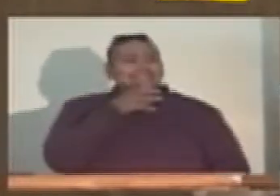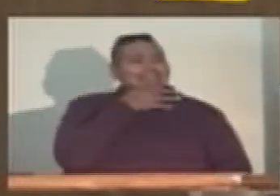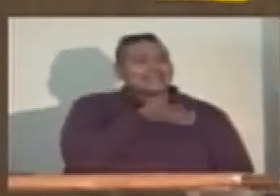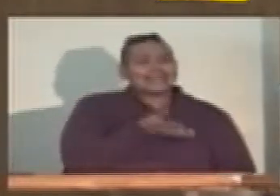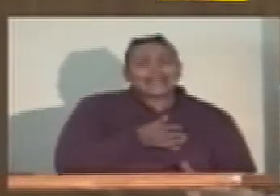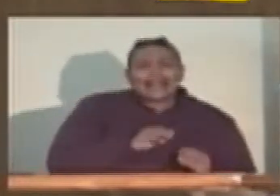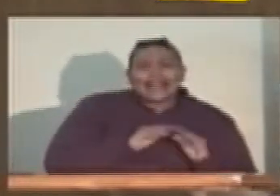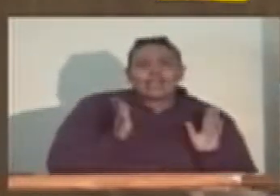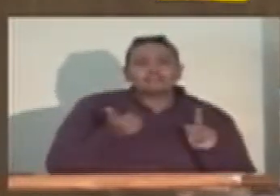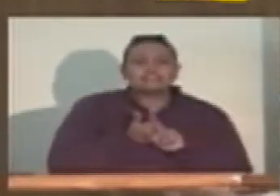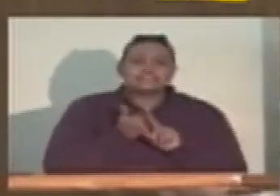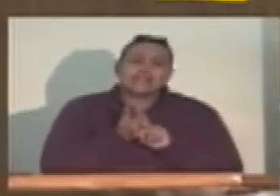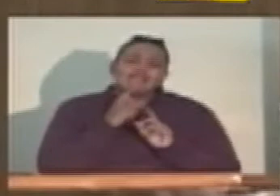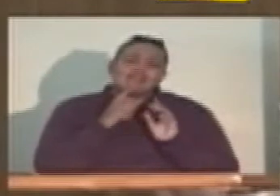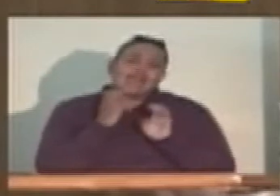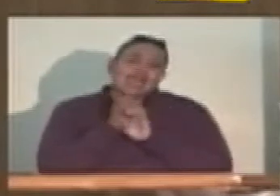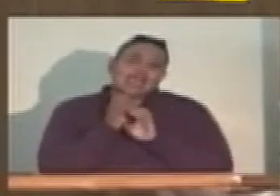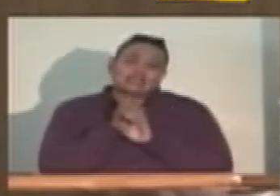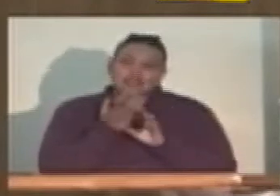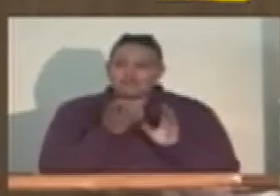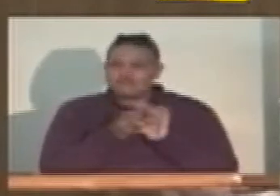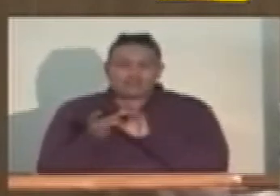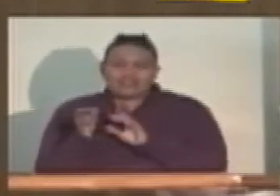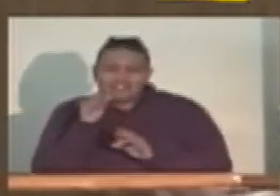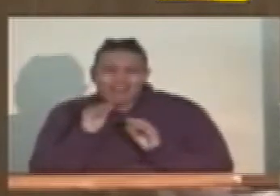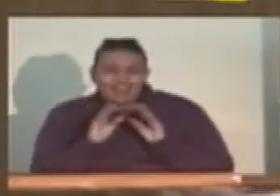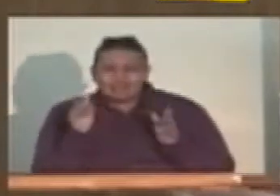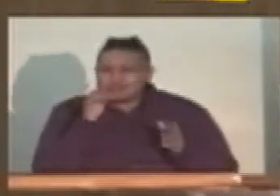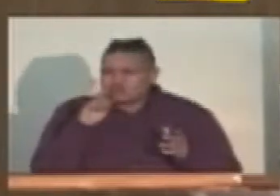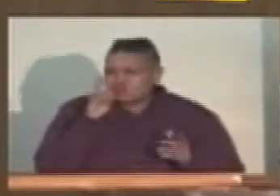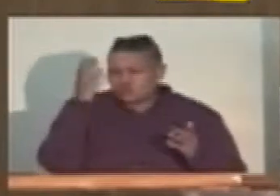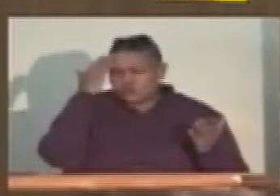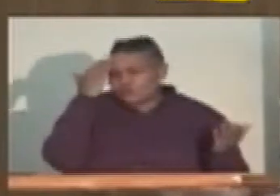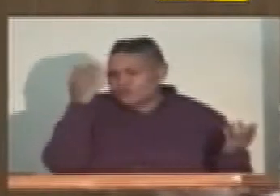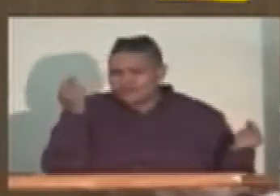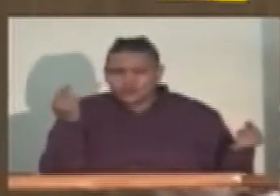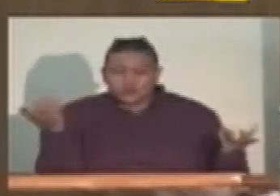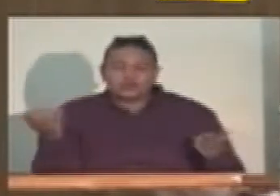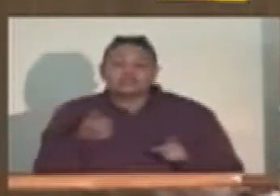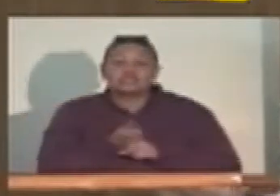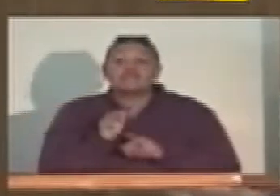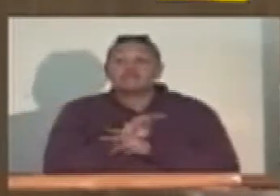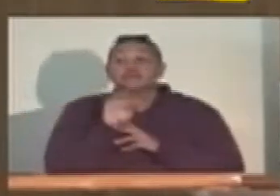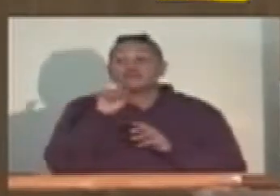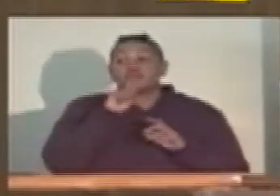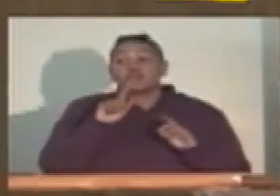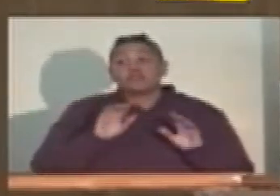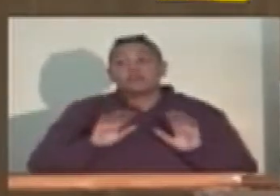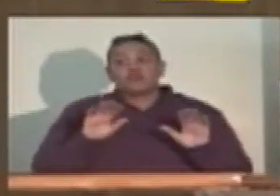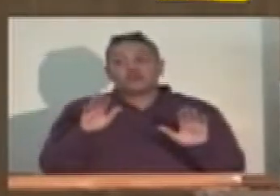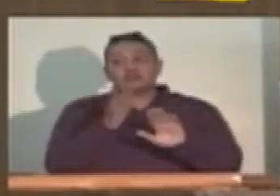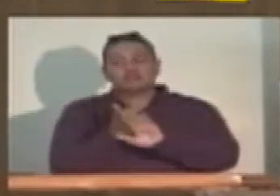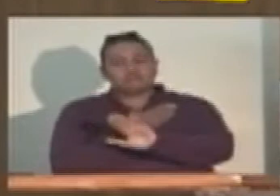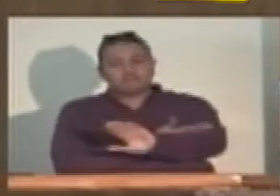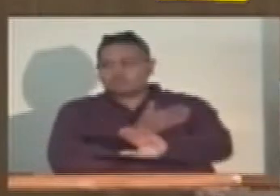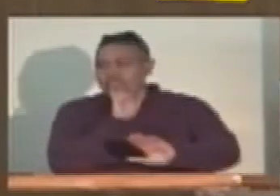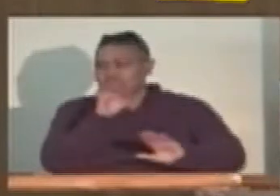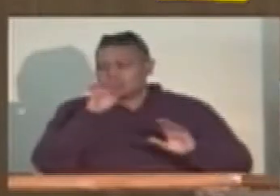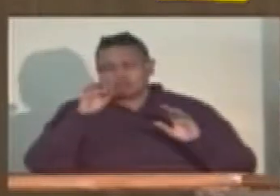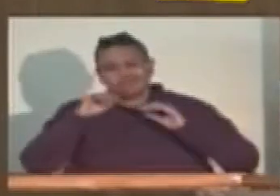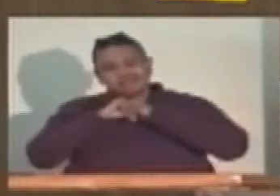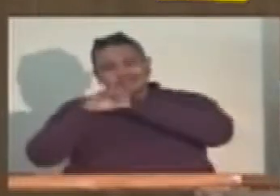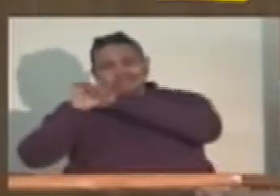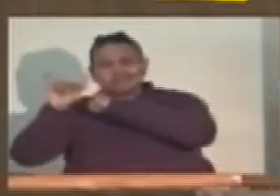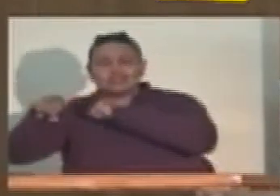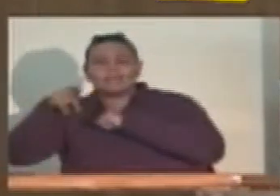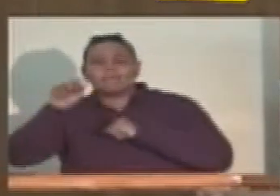clarity as the exams are concerned. The minister must ramp up the education program on the PEP tenfold or